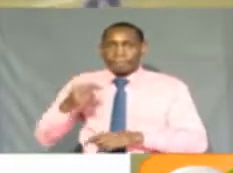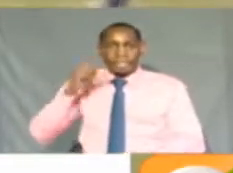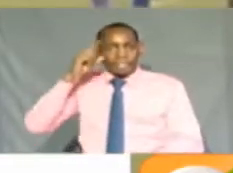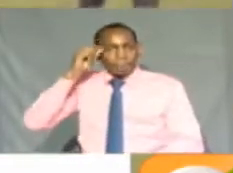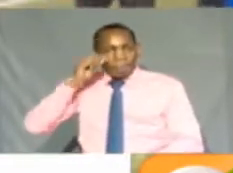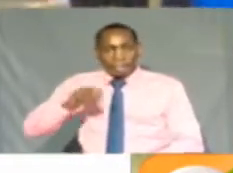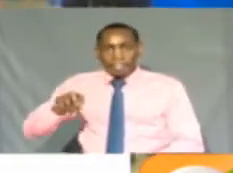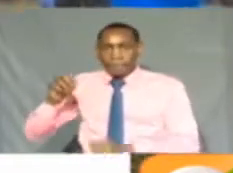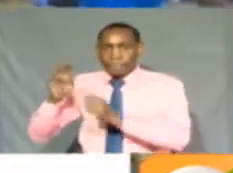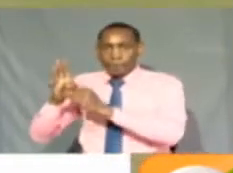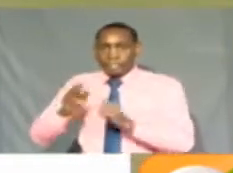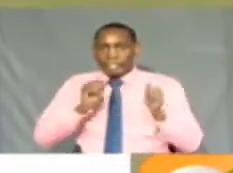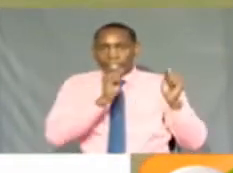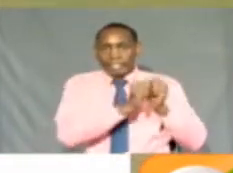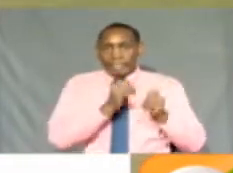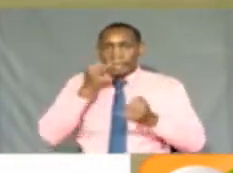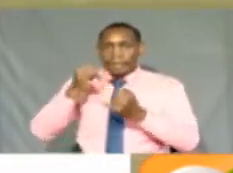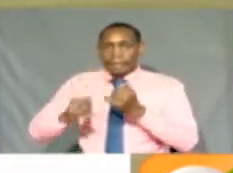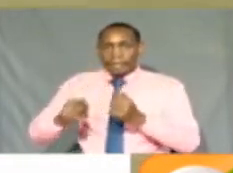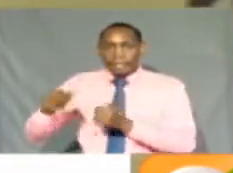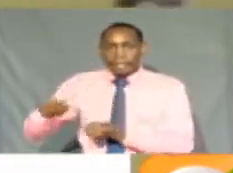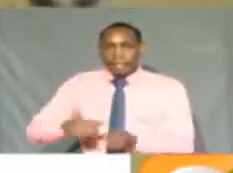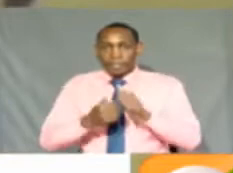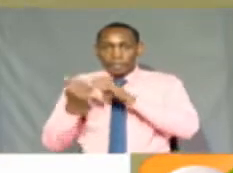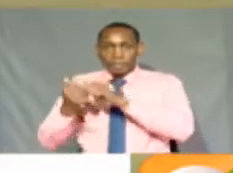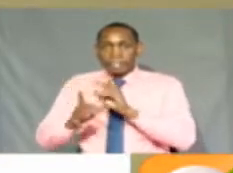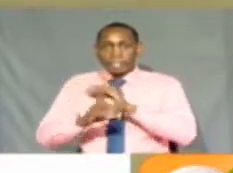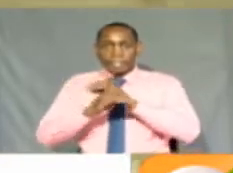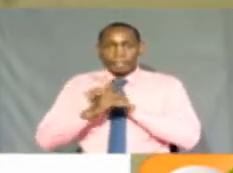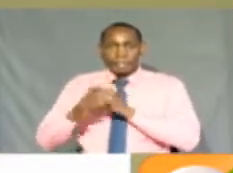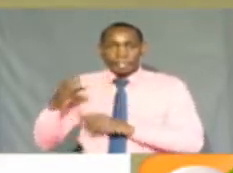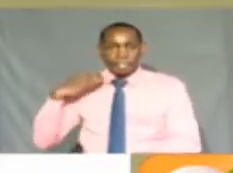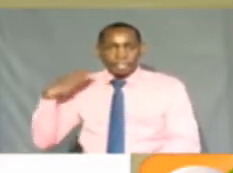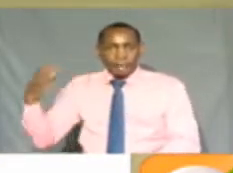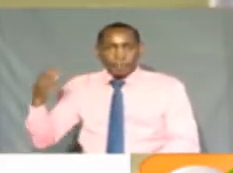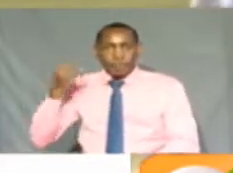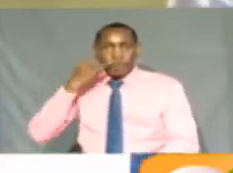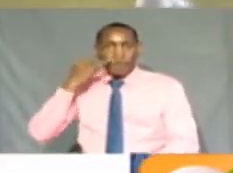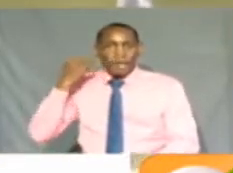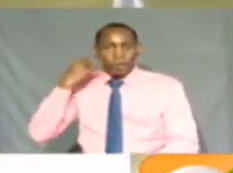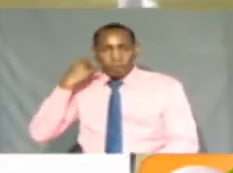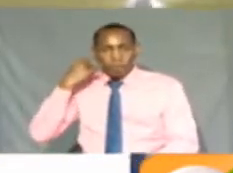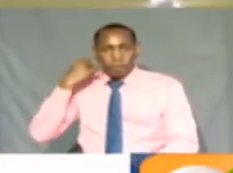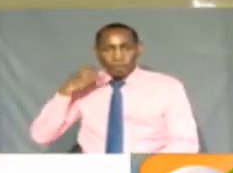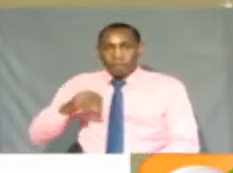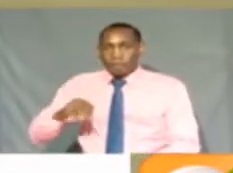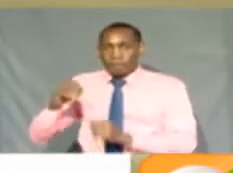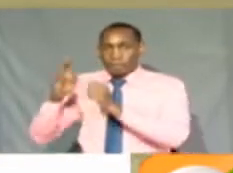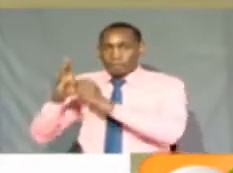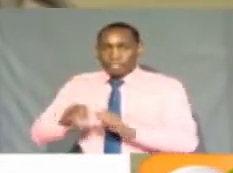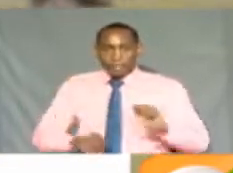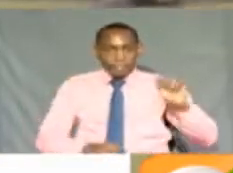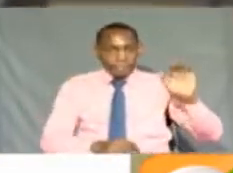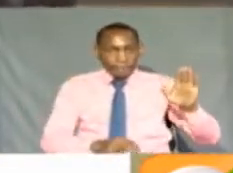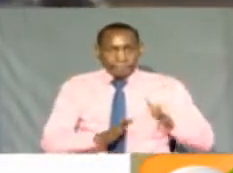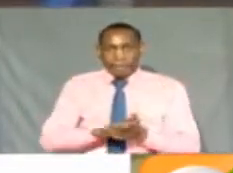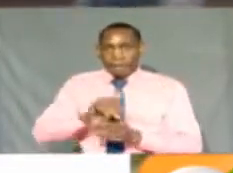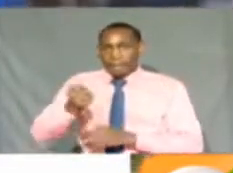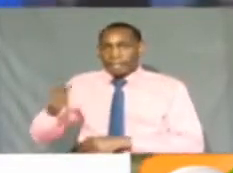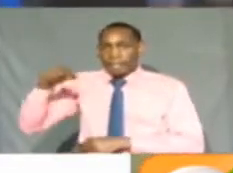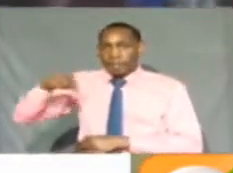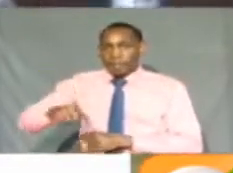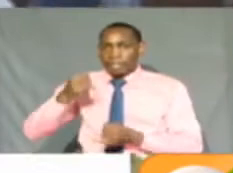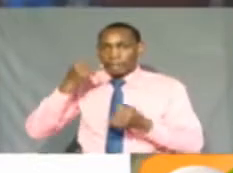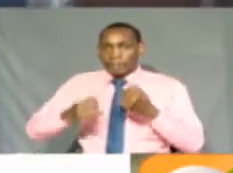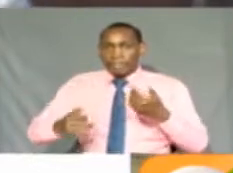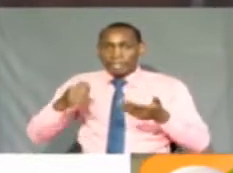Mombasa 14-10 and finally knocked out the defending Driftwood champions Nakuru RFC 14-5. The other quarterfinals